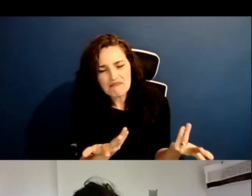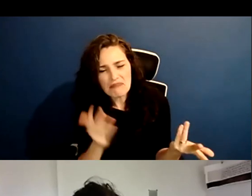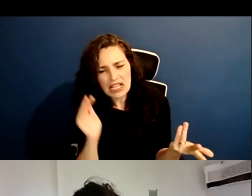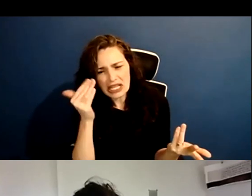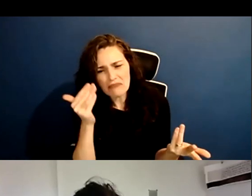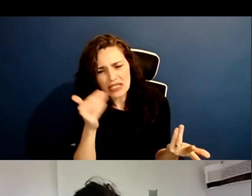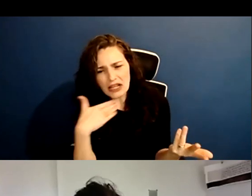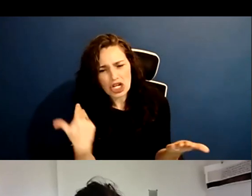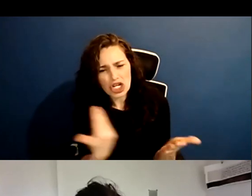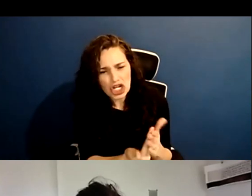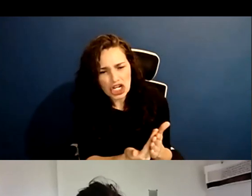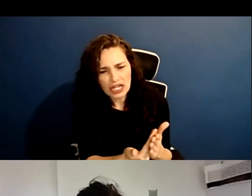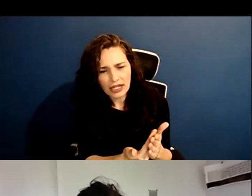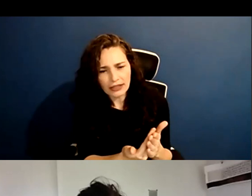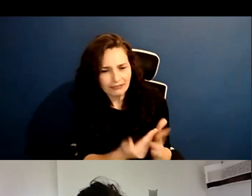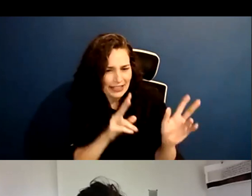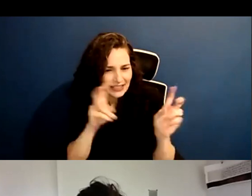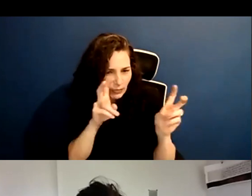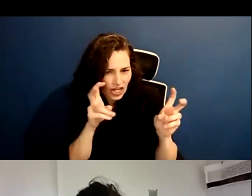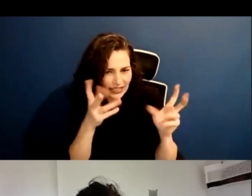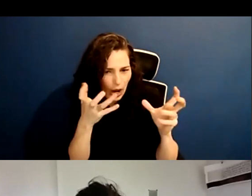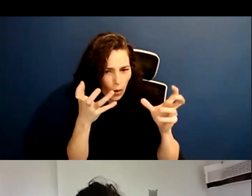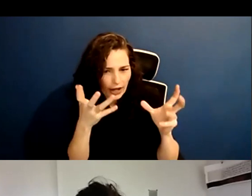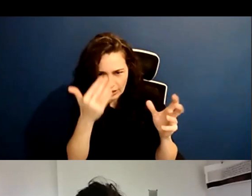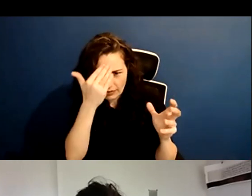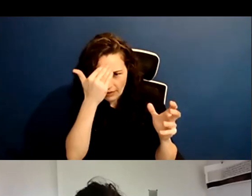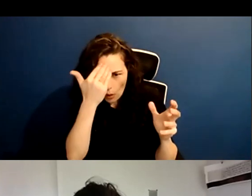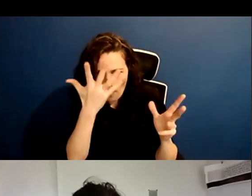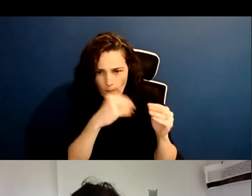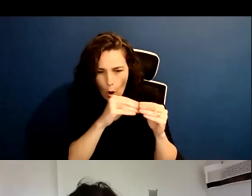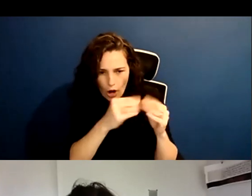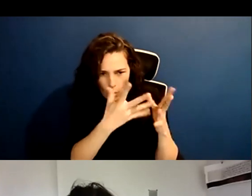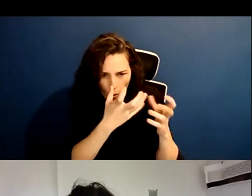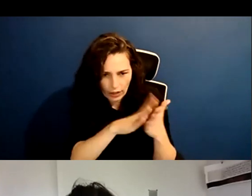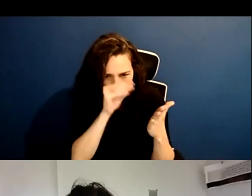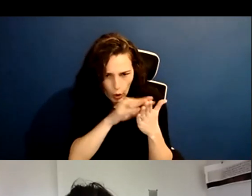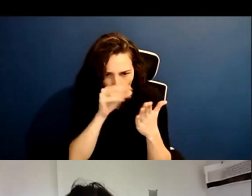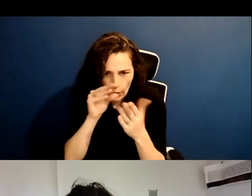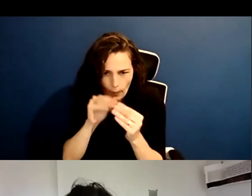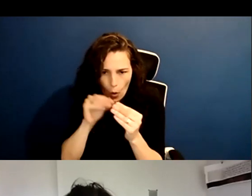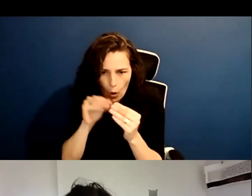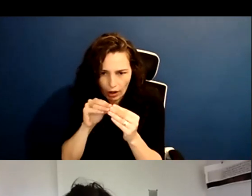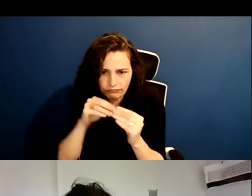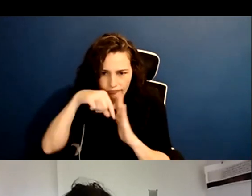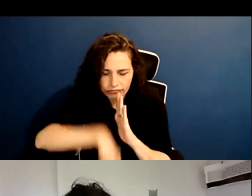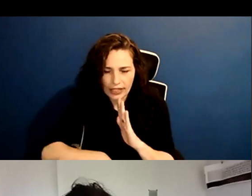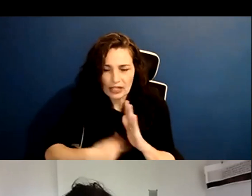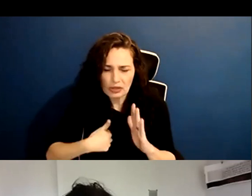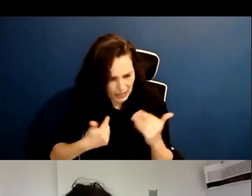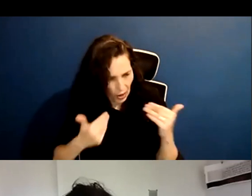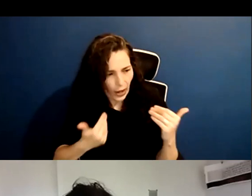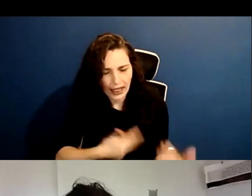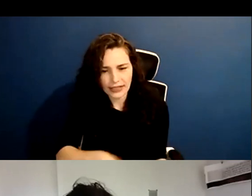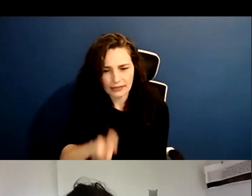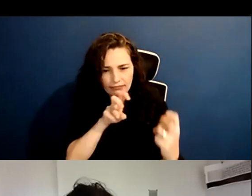really subject that I really wanted to kind of learn more about. And so I said, yeah, let's meet. And I say